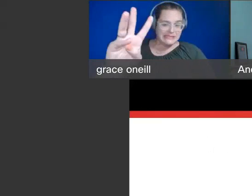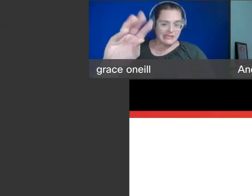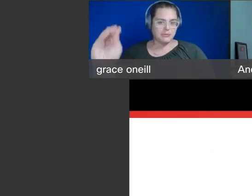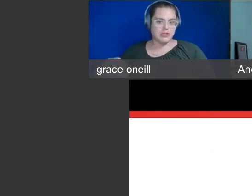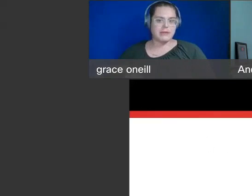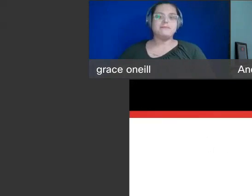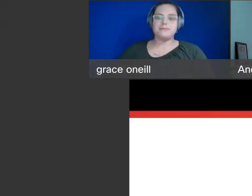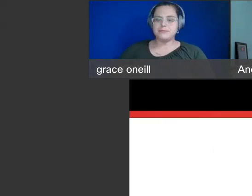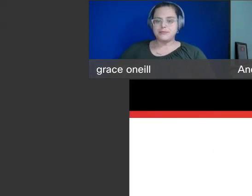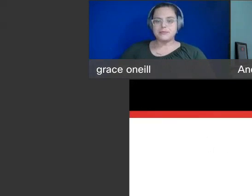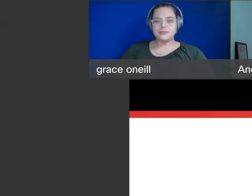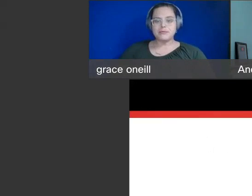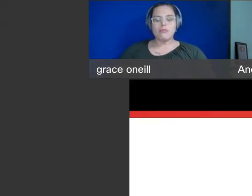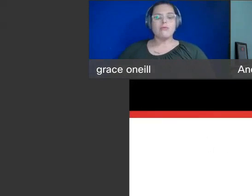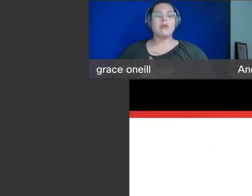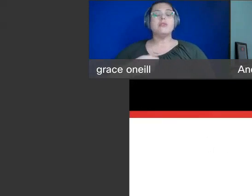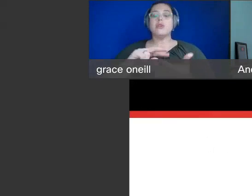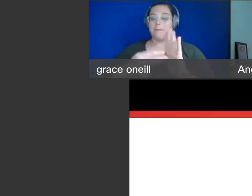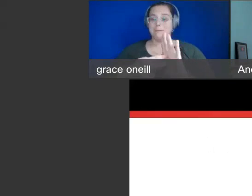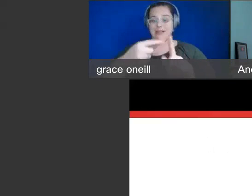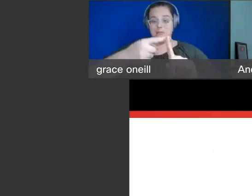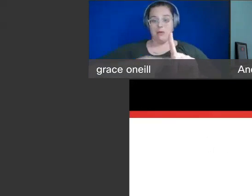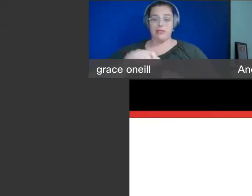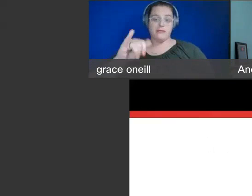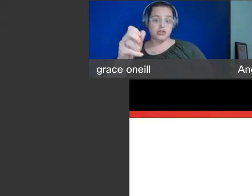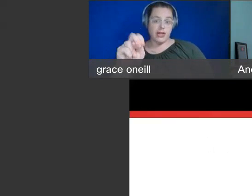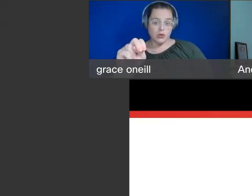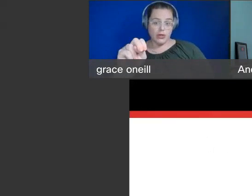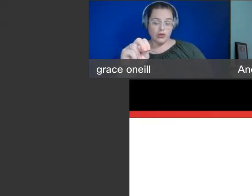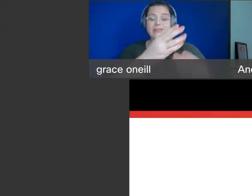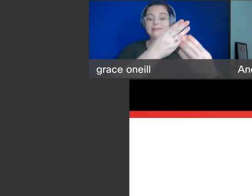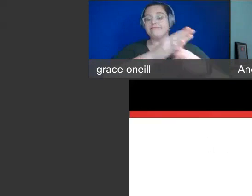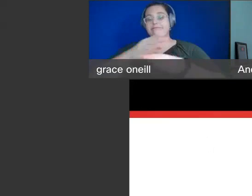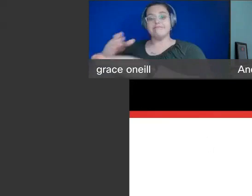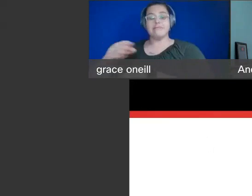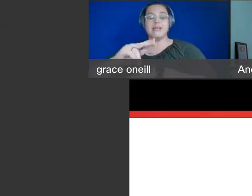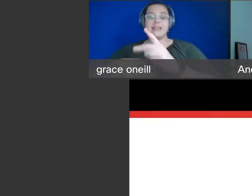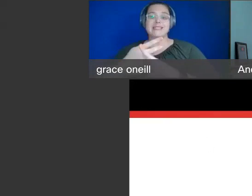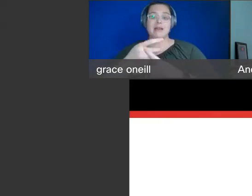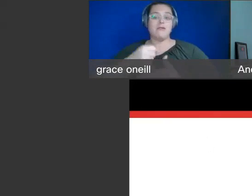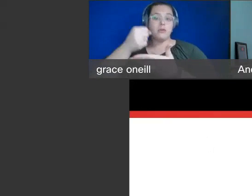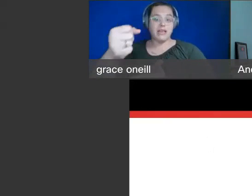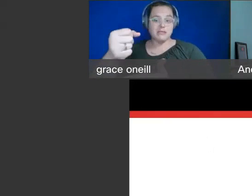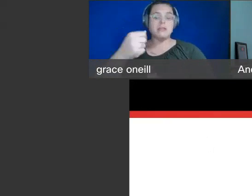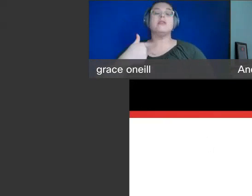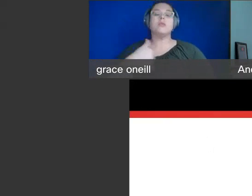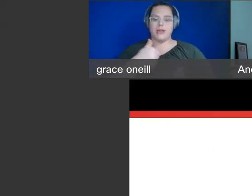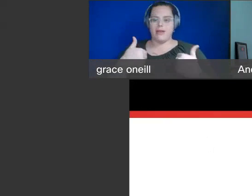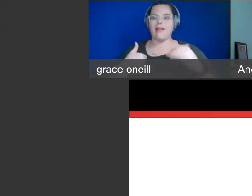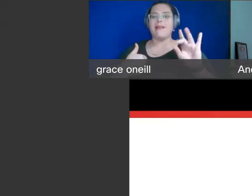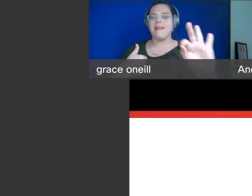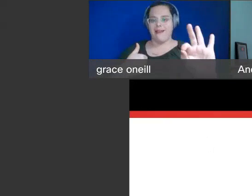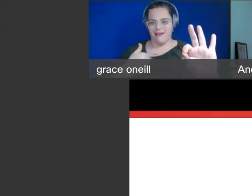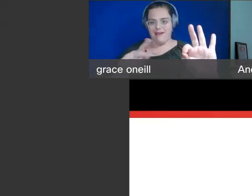So in the month of January, by placement type, in ICFs, we had 9 people contract